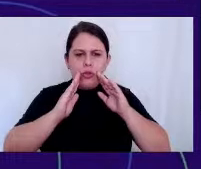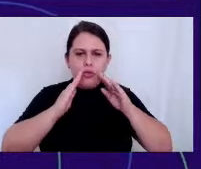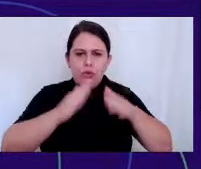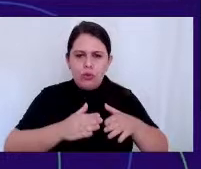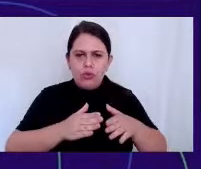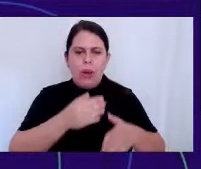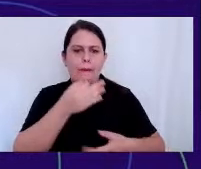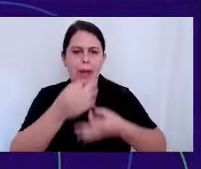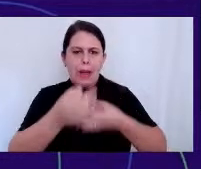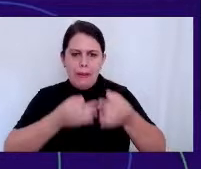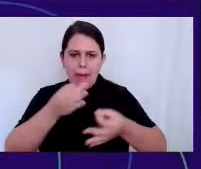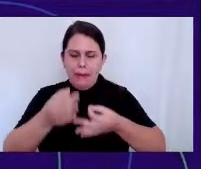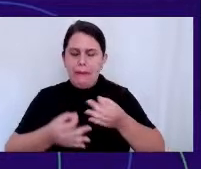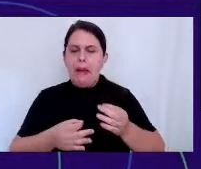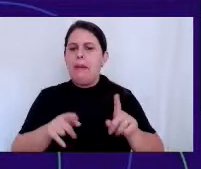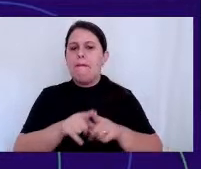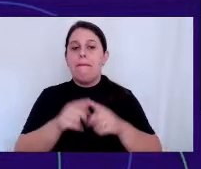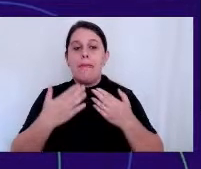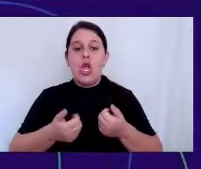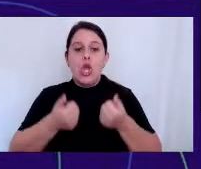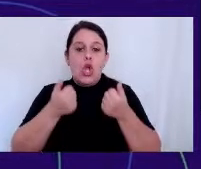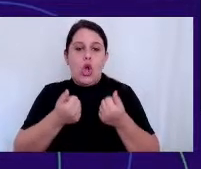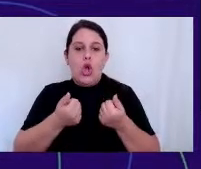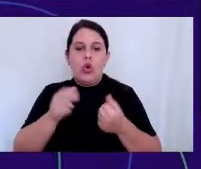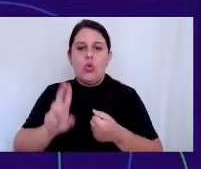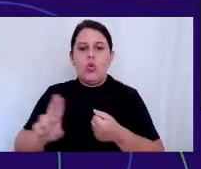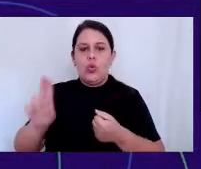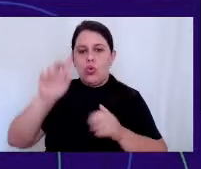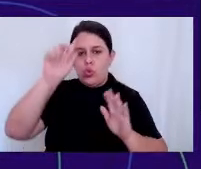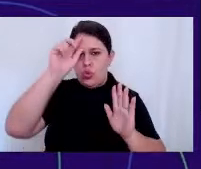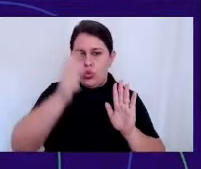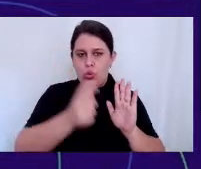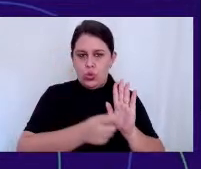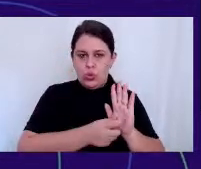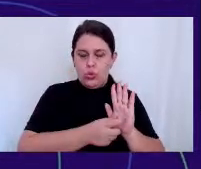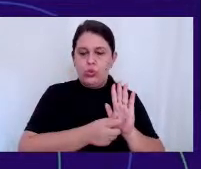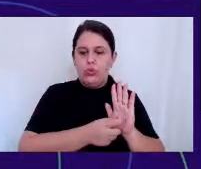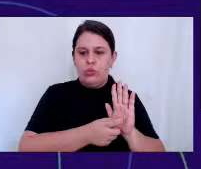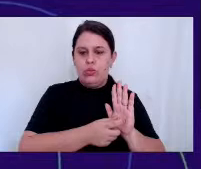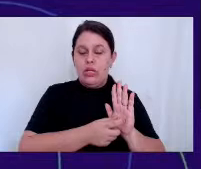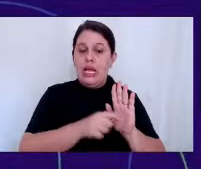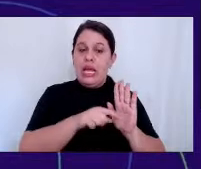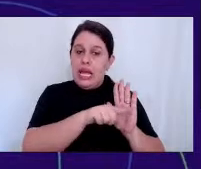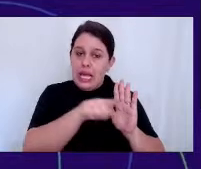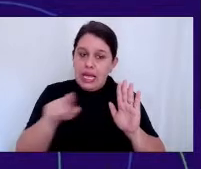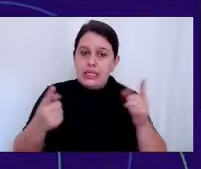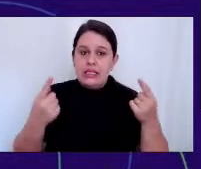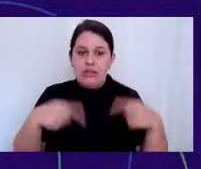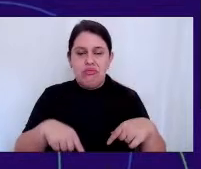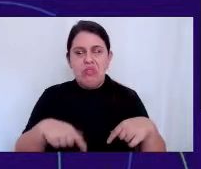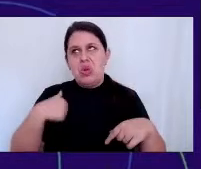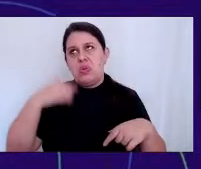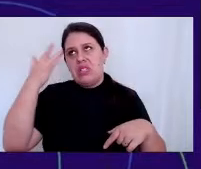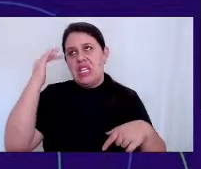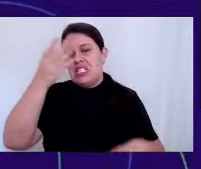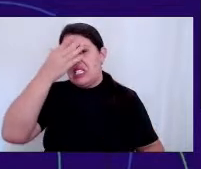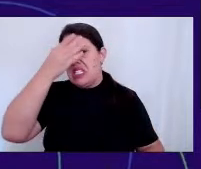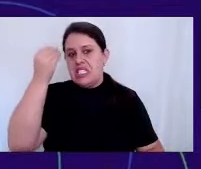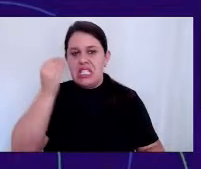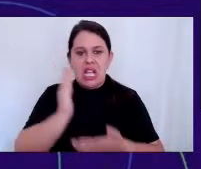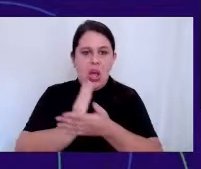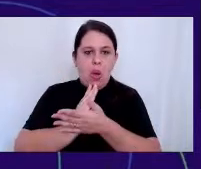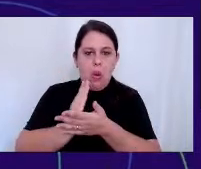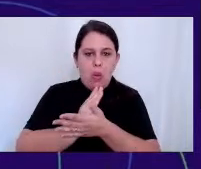AI. So those are some of the challenges. I don't know if I've missed any that you think are an immediate